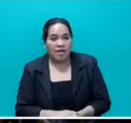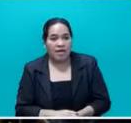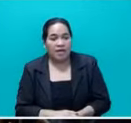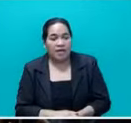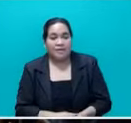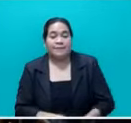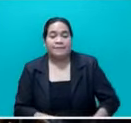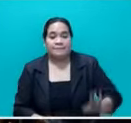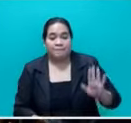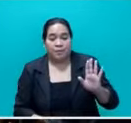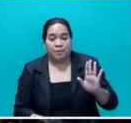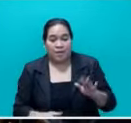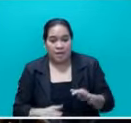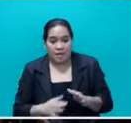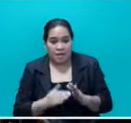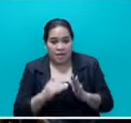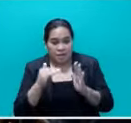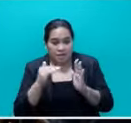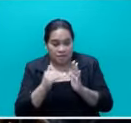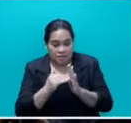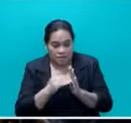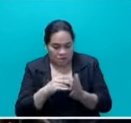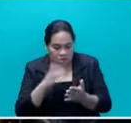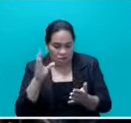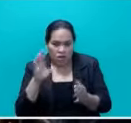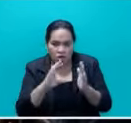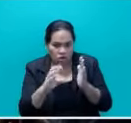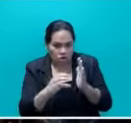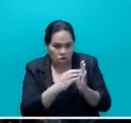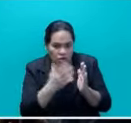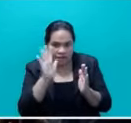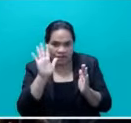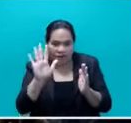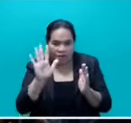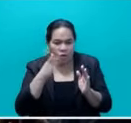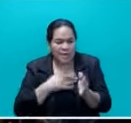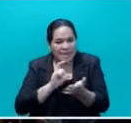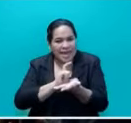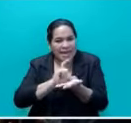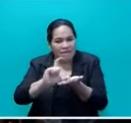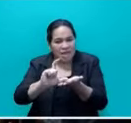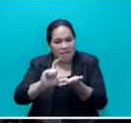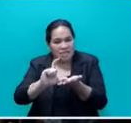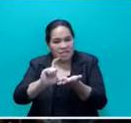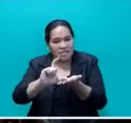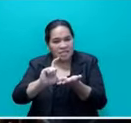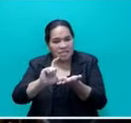on clause 5, just a point of clarification, sir.